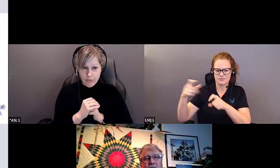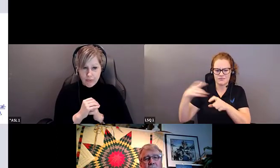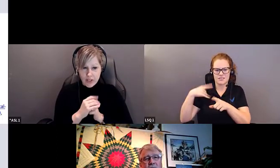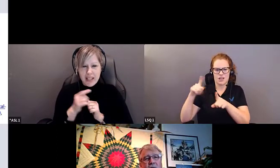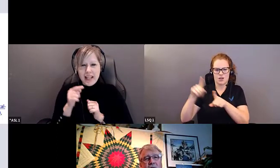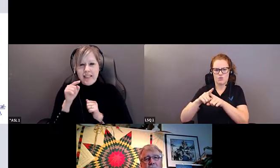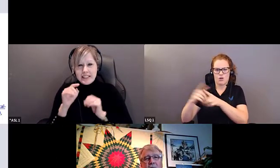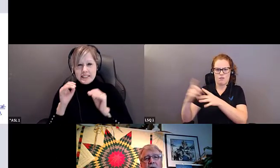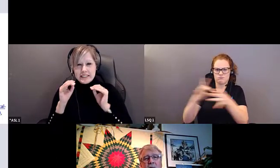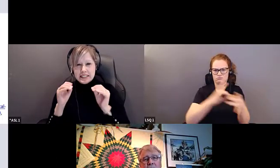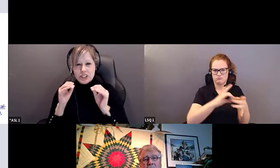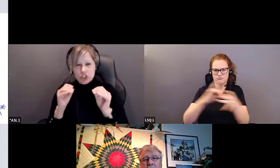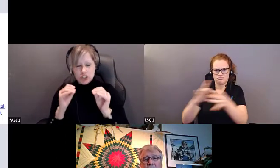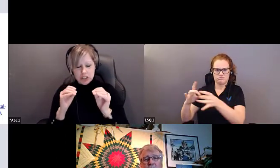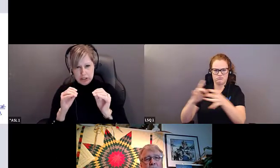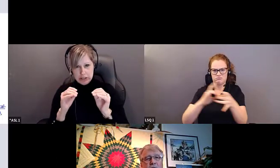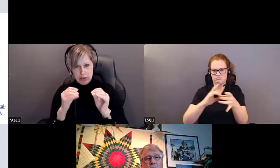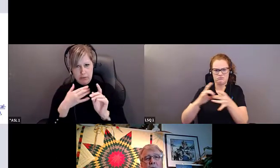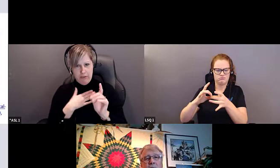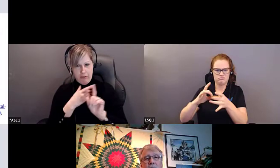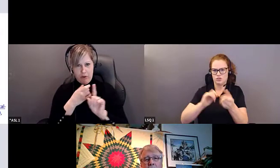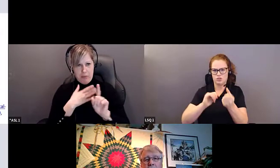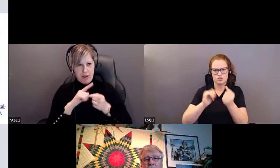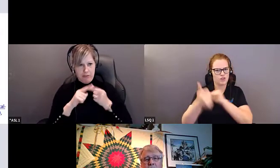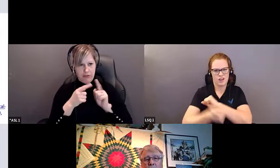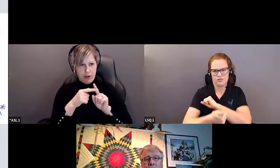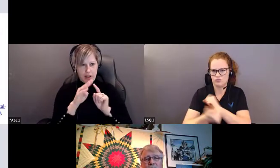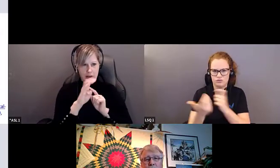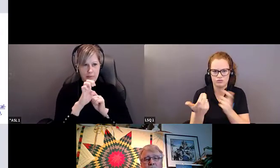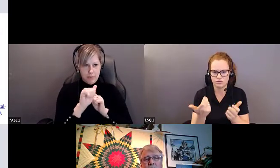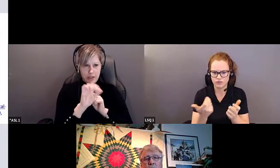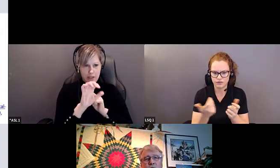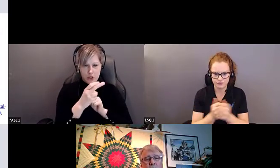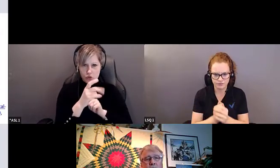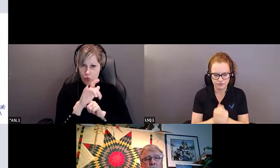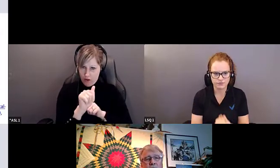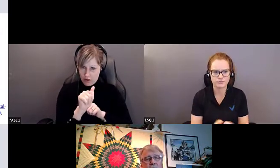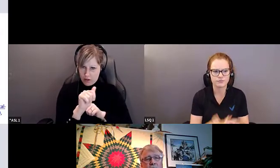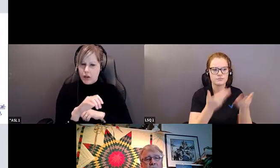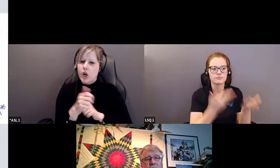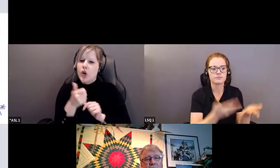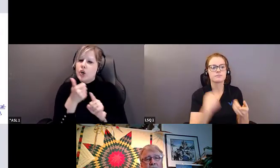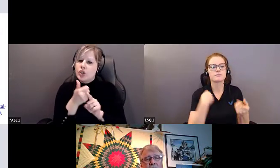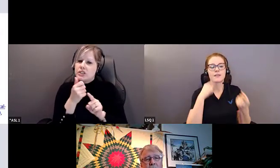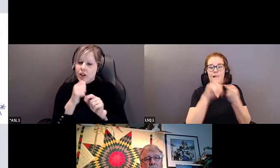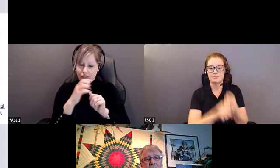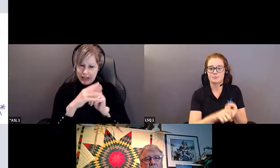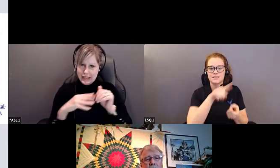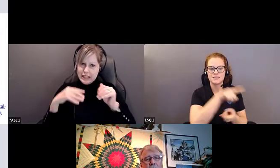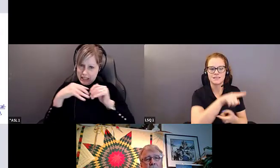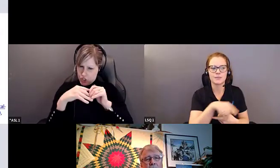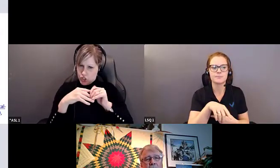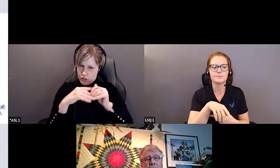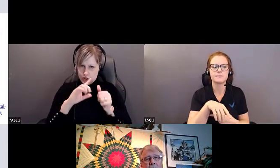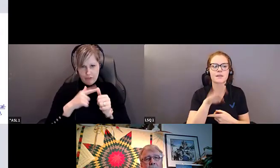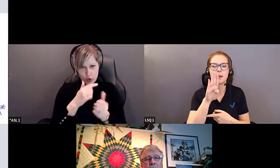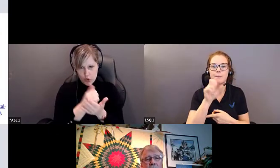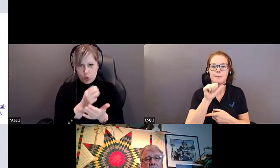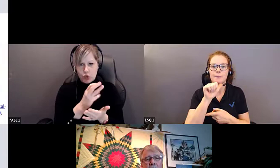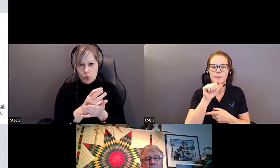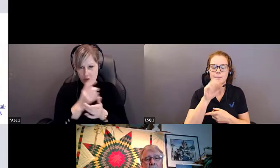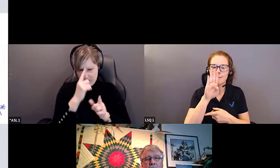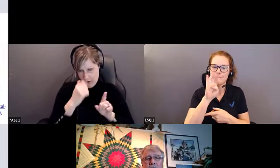teachings come from a friend of mine by the name of BHSc. She's one of the first social workers of Indigenous ancestry in